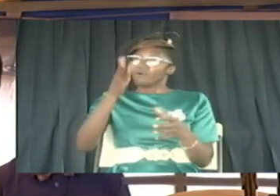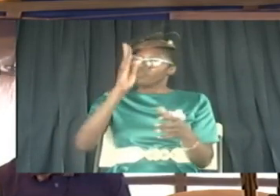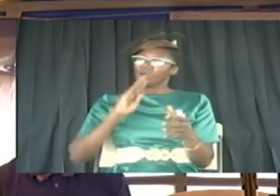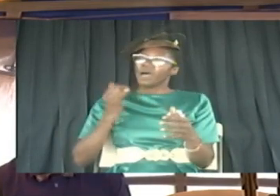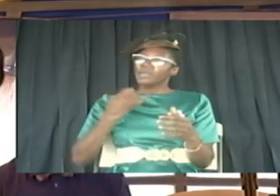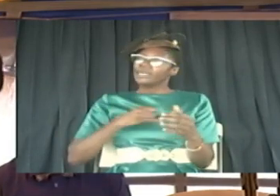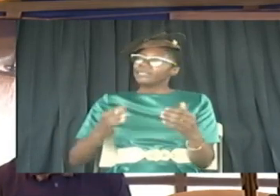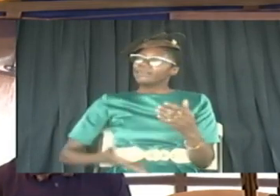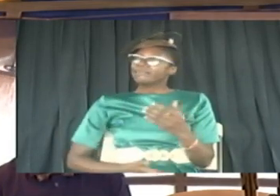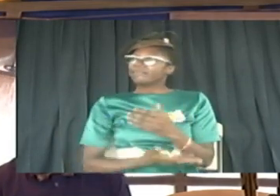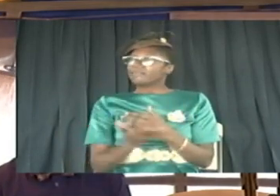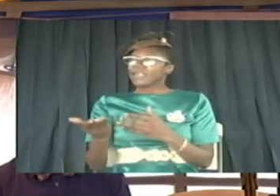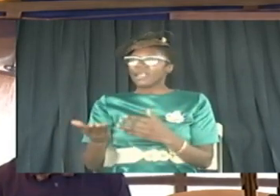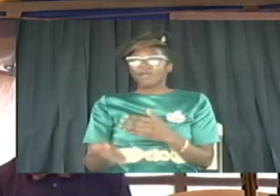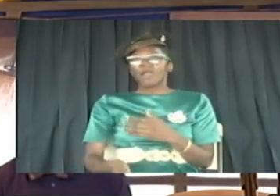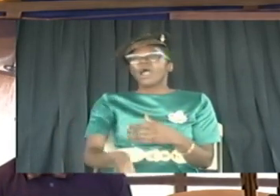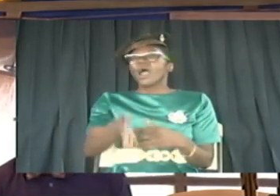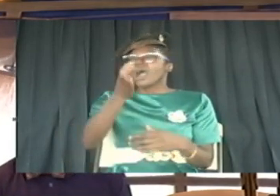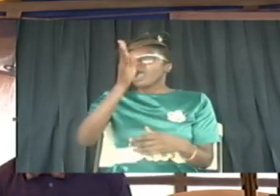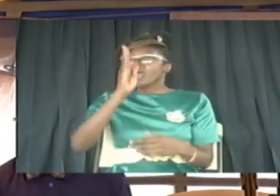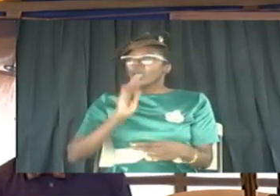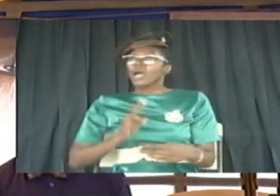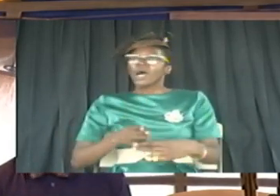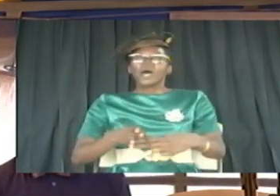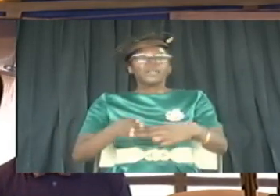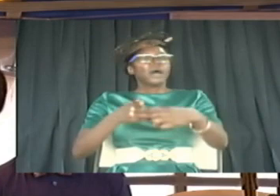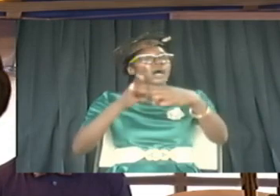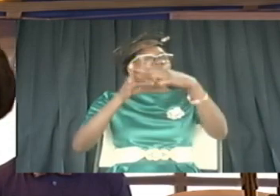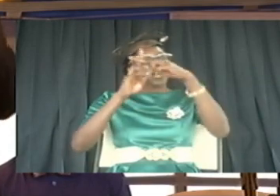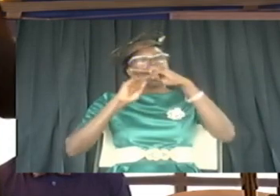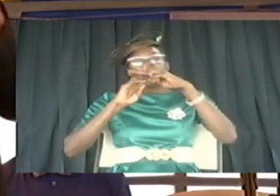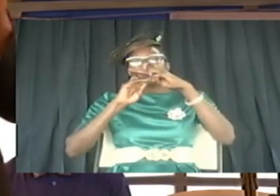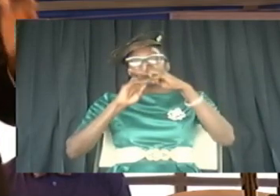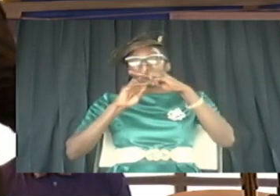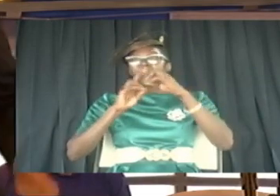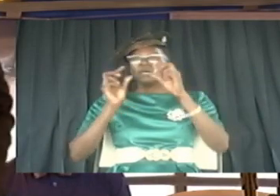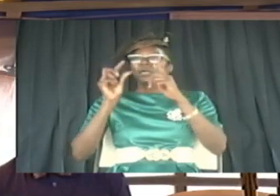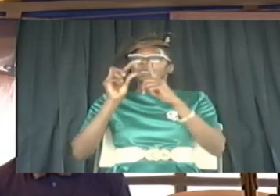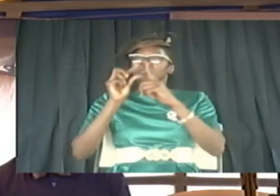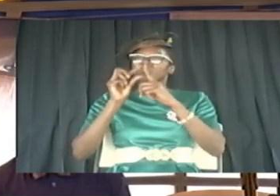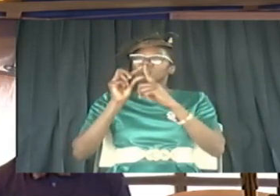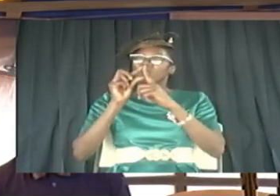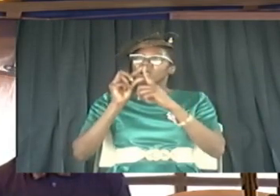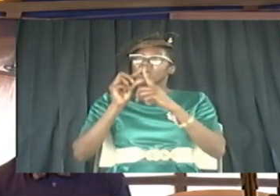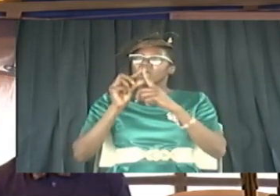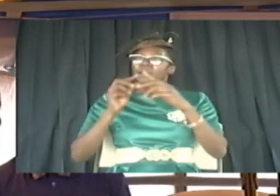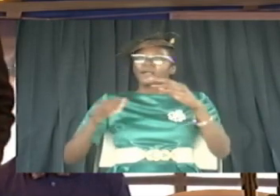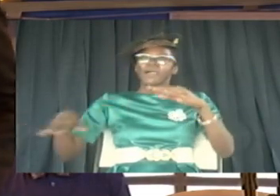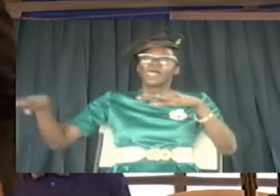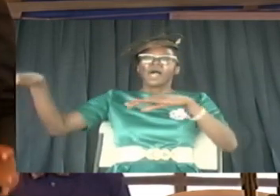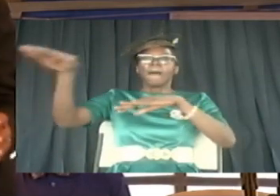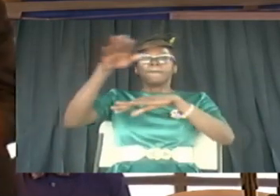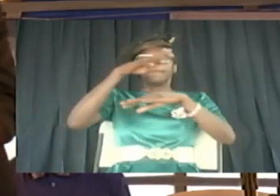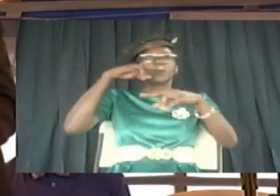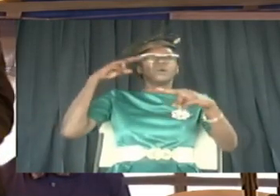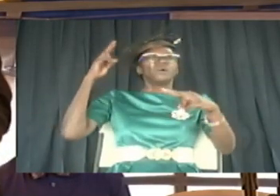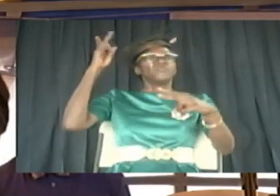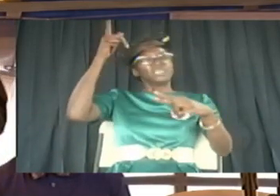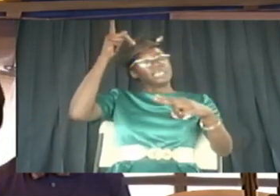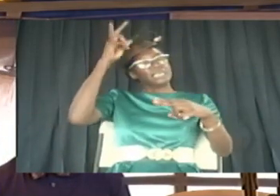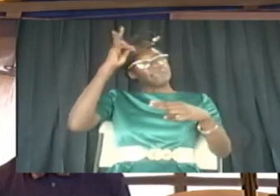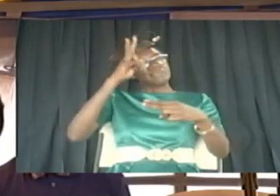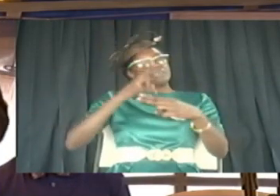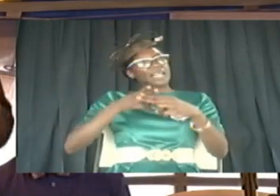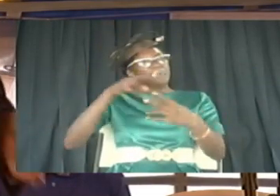and God honors his word above his very name, then I'm going to stand upon the word of